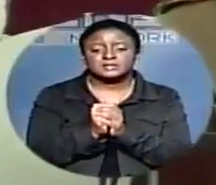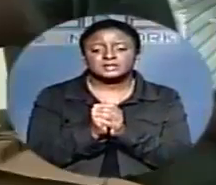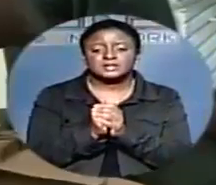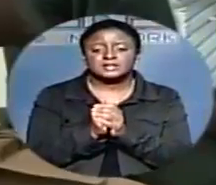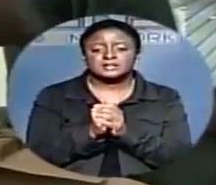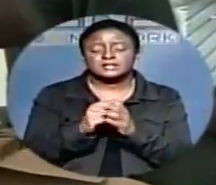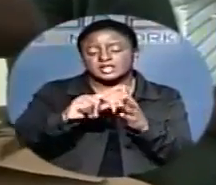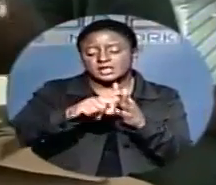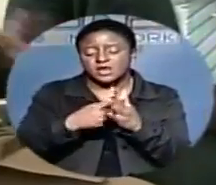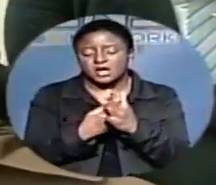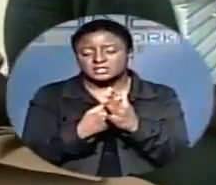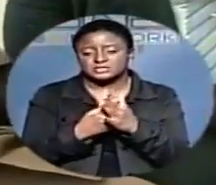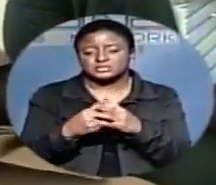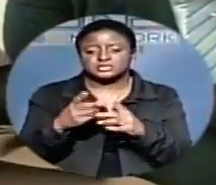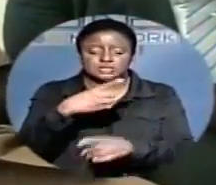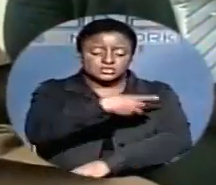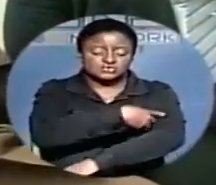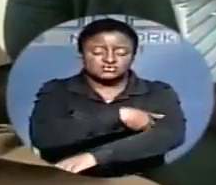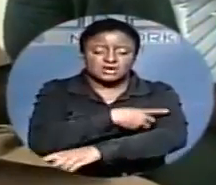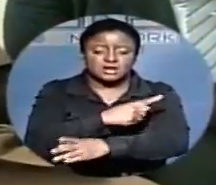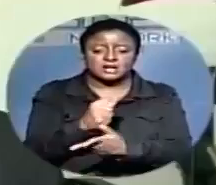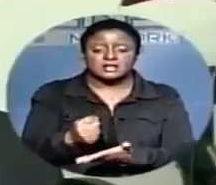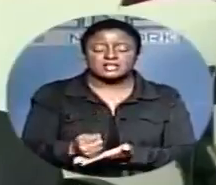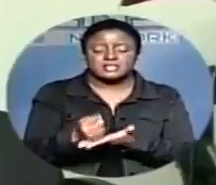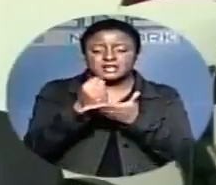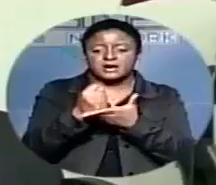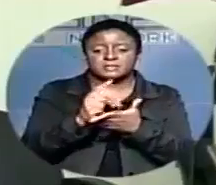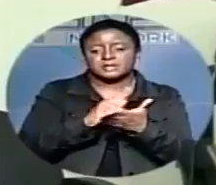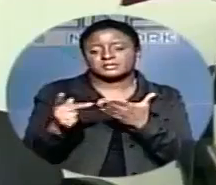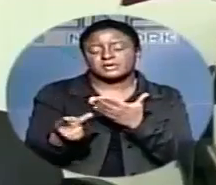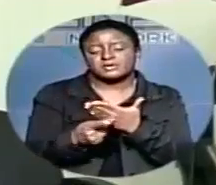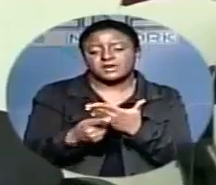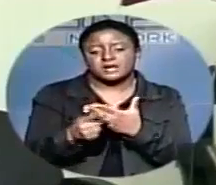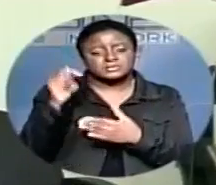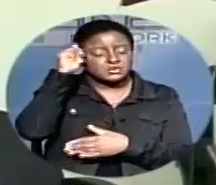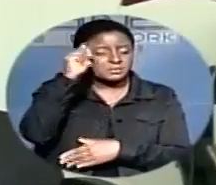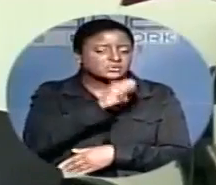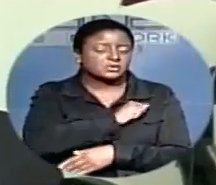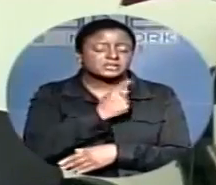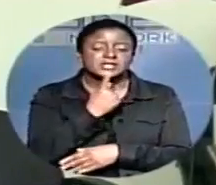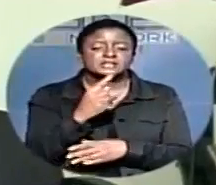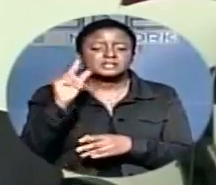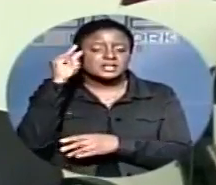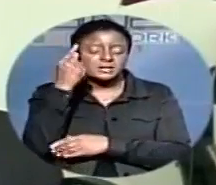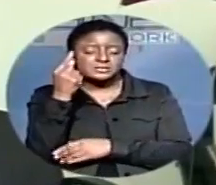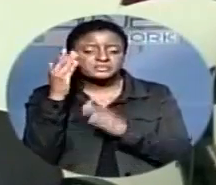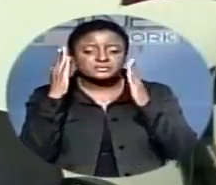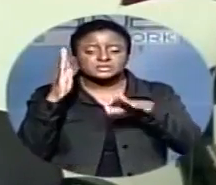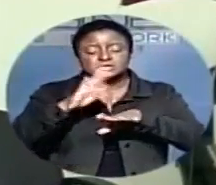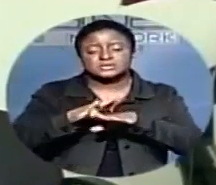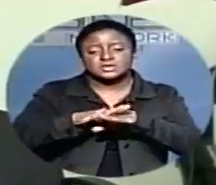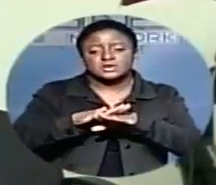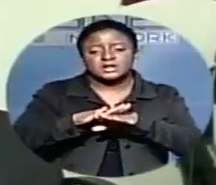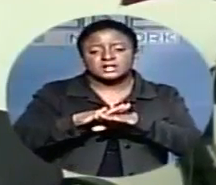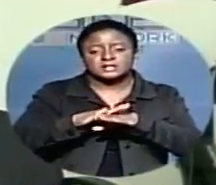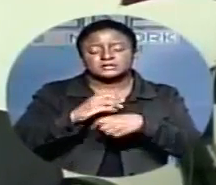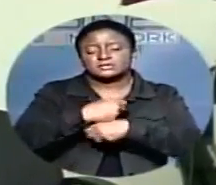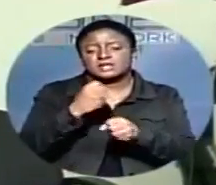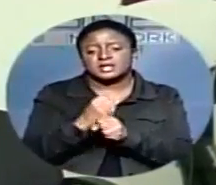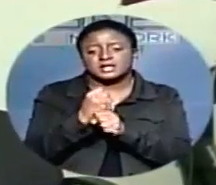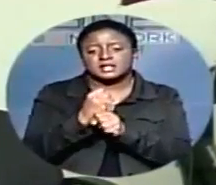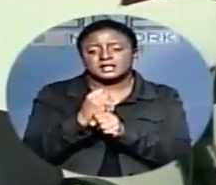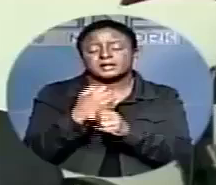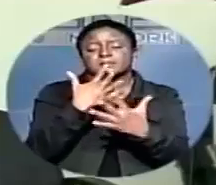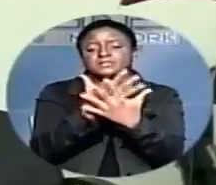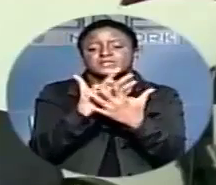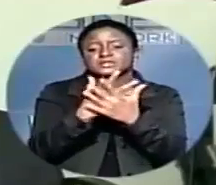program. Minister of National Security Tommy Turnquest says the government is focused on implementing genuine prison reform, and